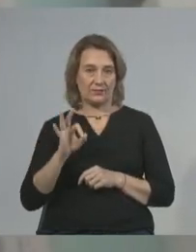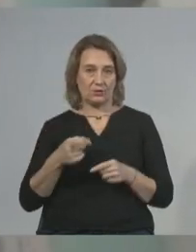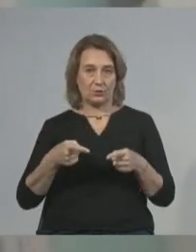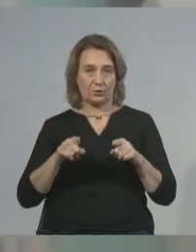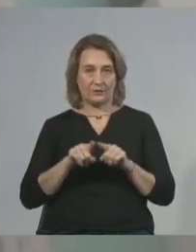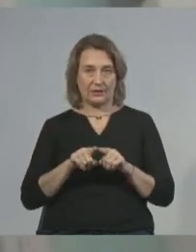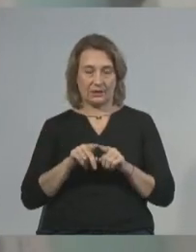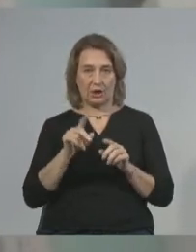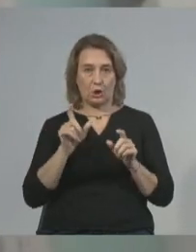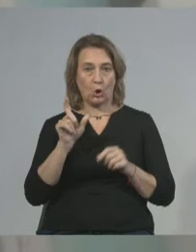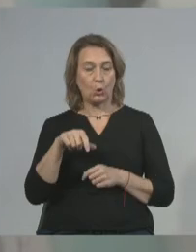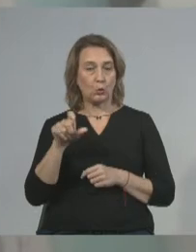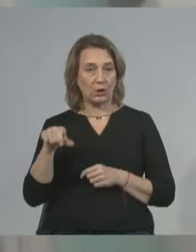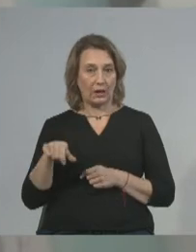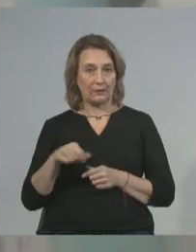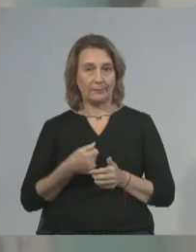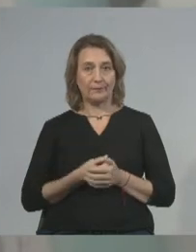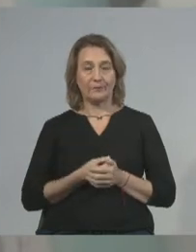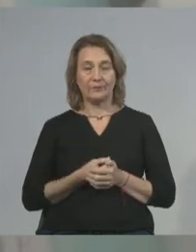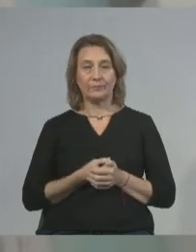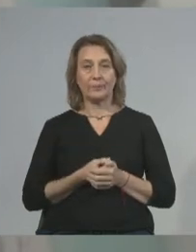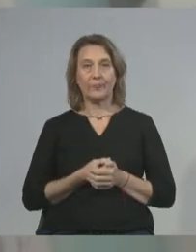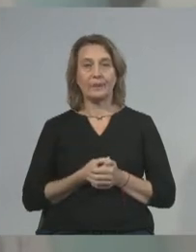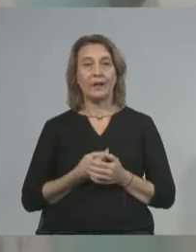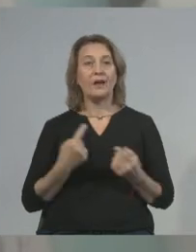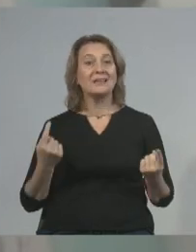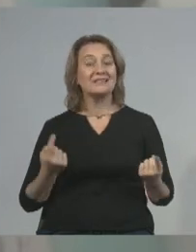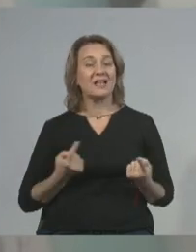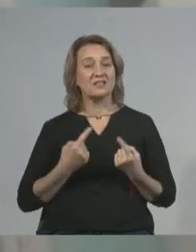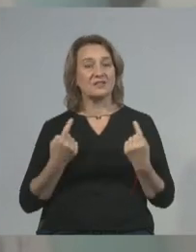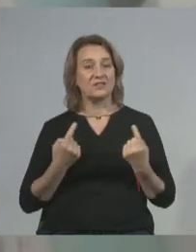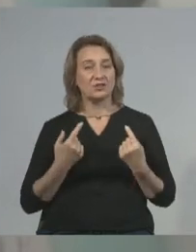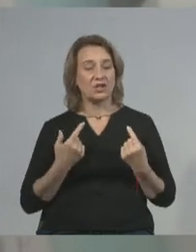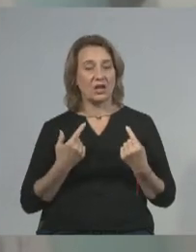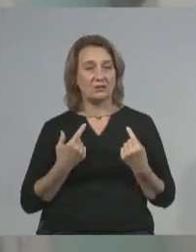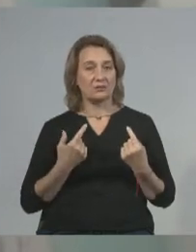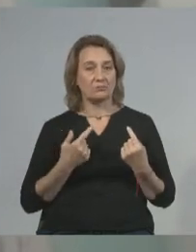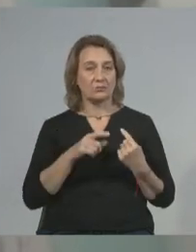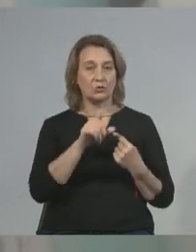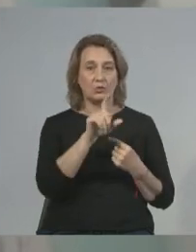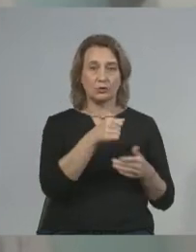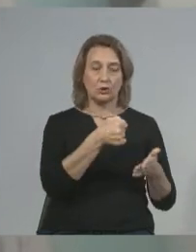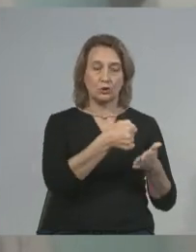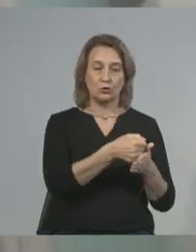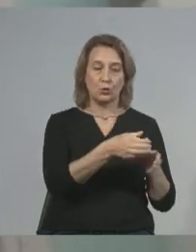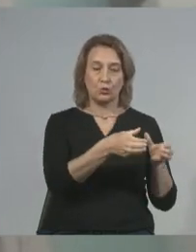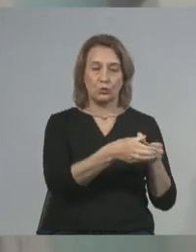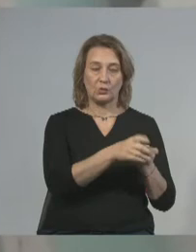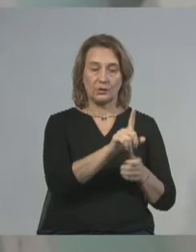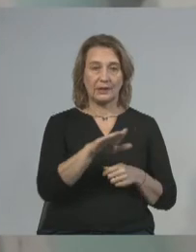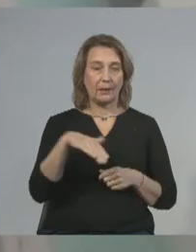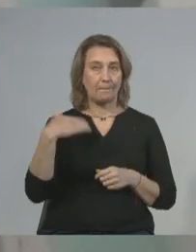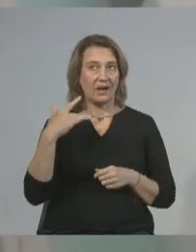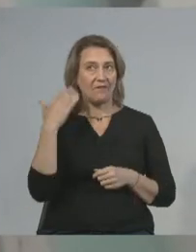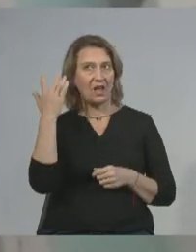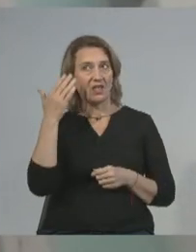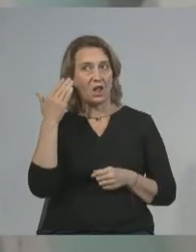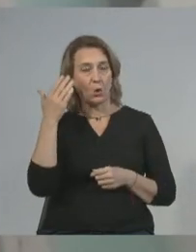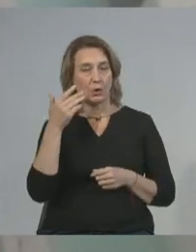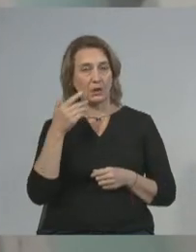are associated either to to like far far right uh or they're very susceptible to to